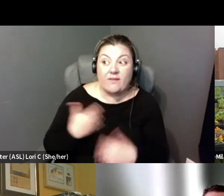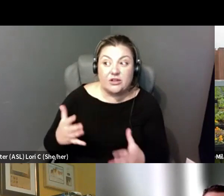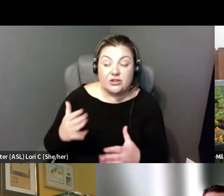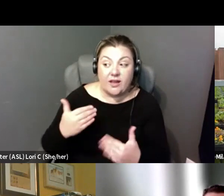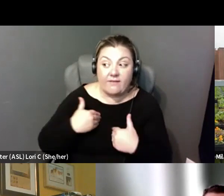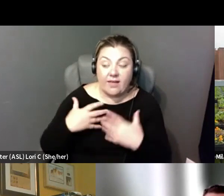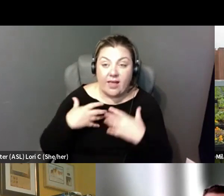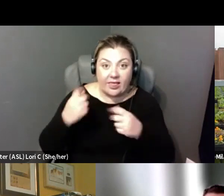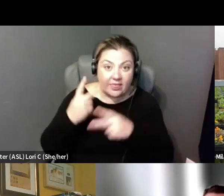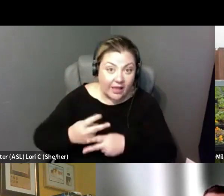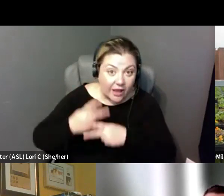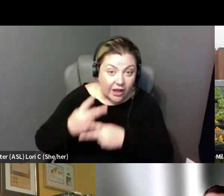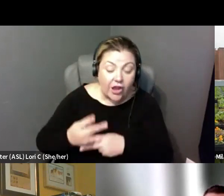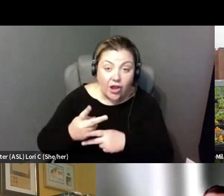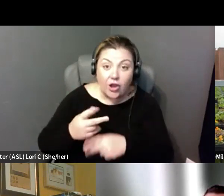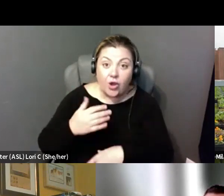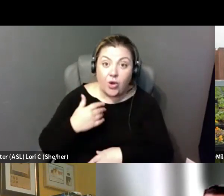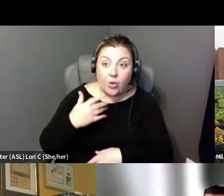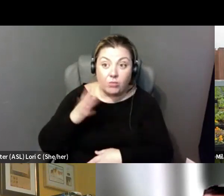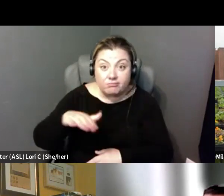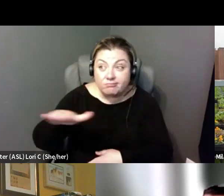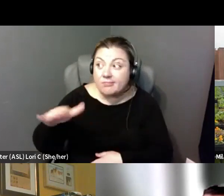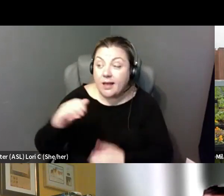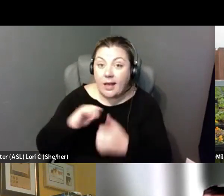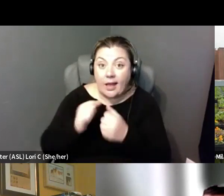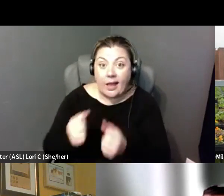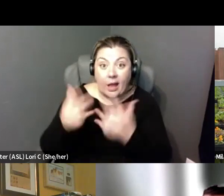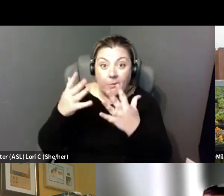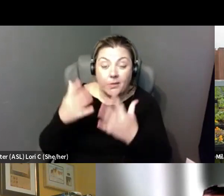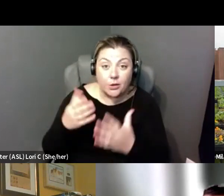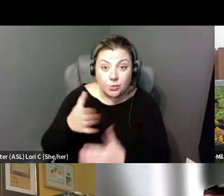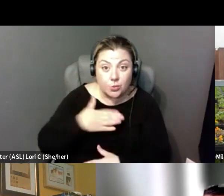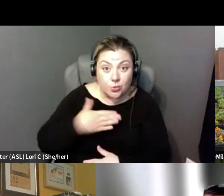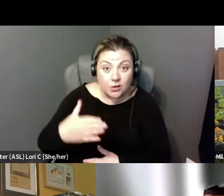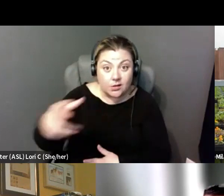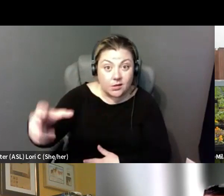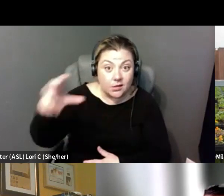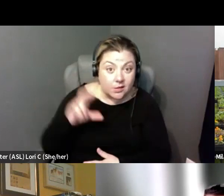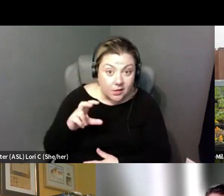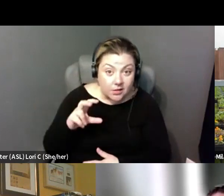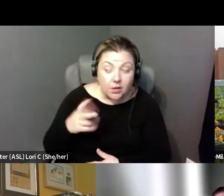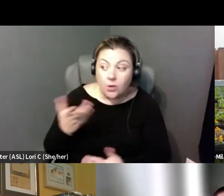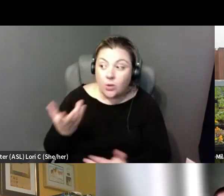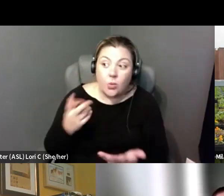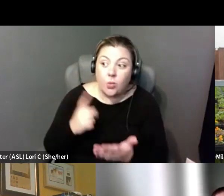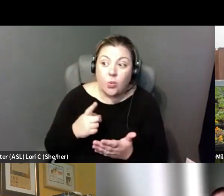quickly, like, how much are you willing to put in this, and what does that look like? So.